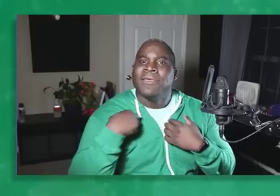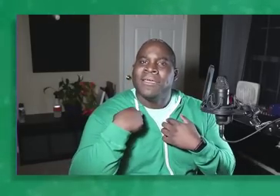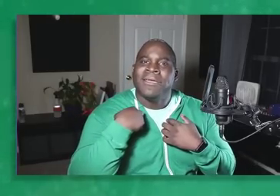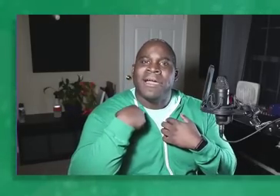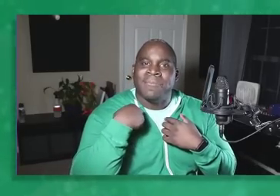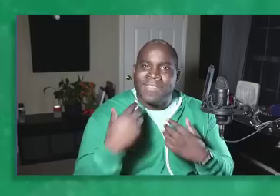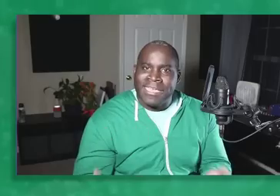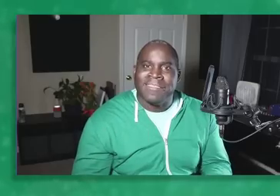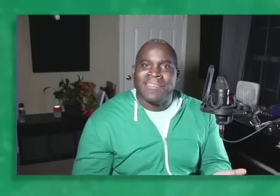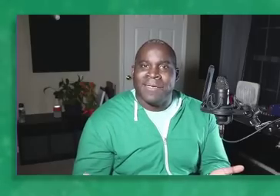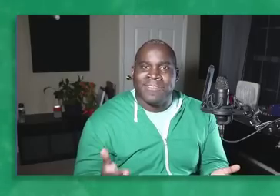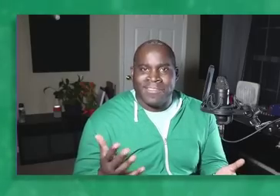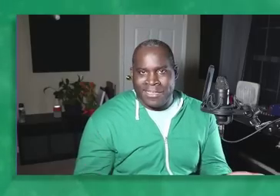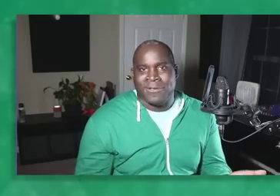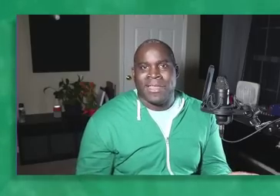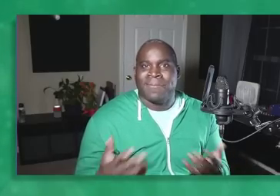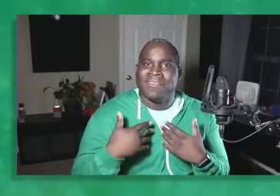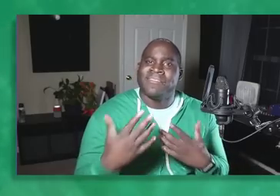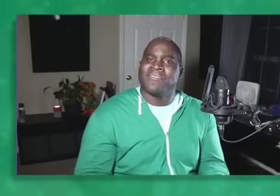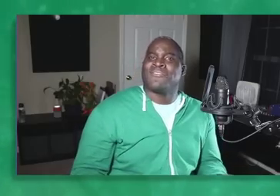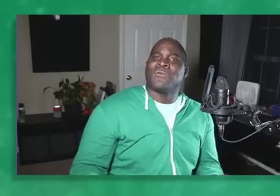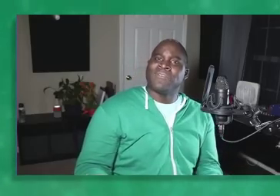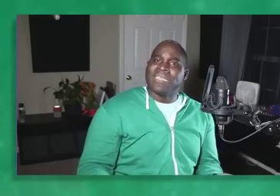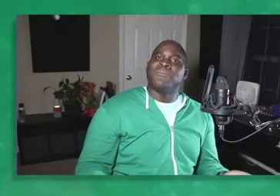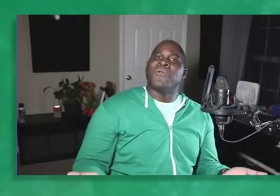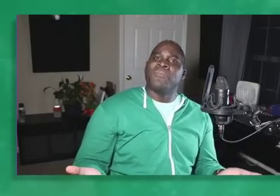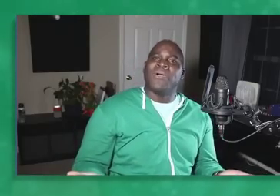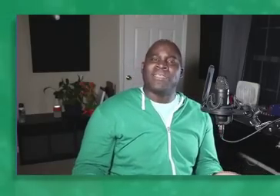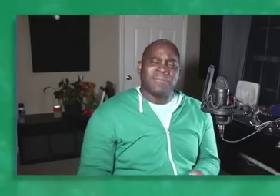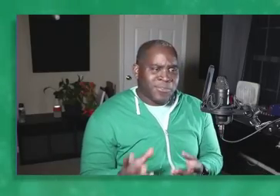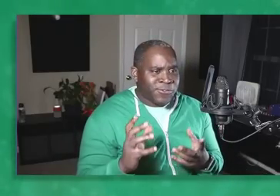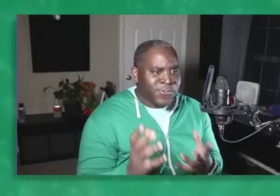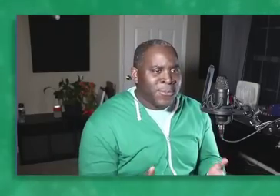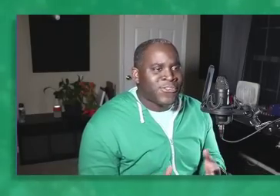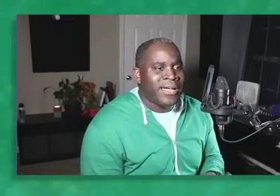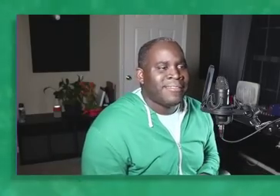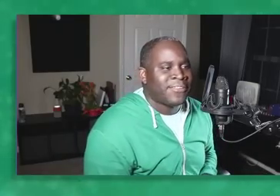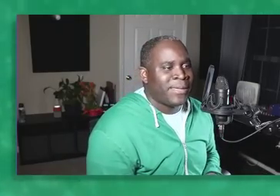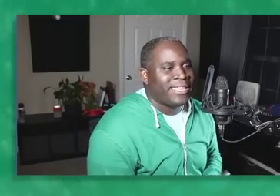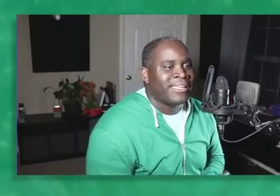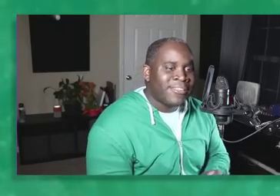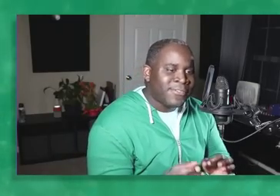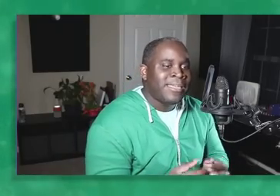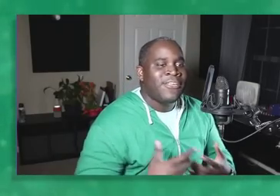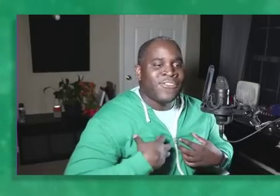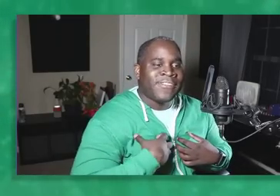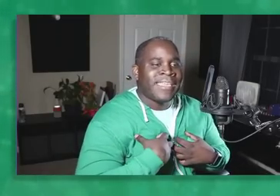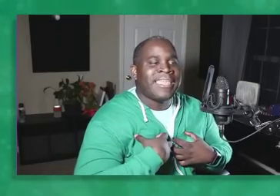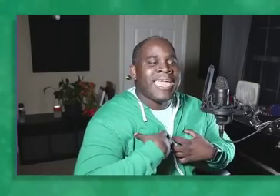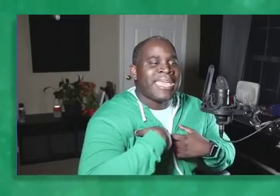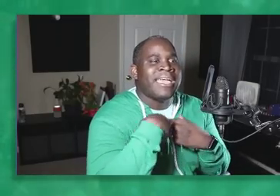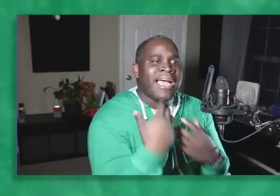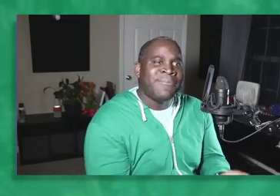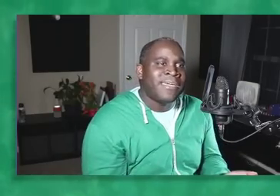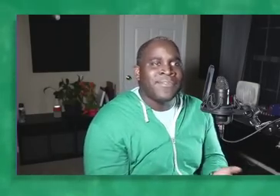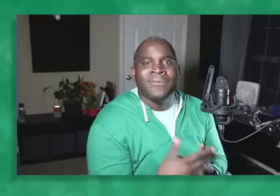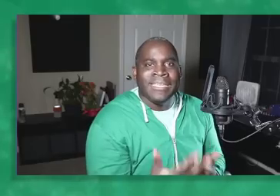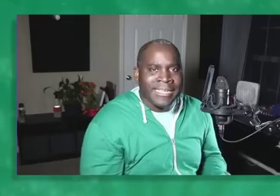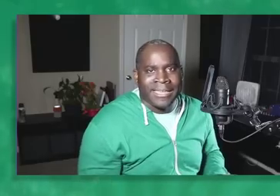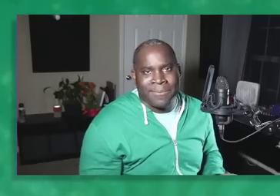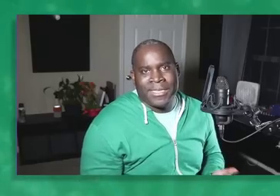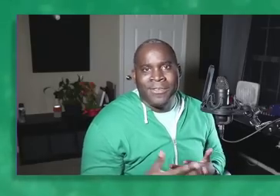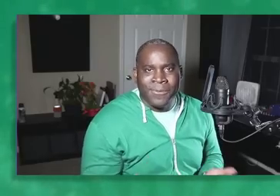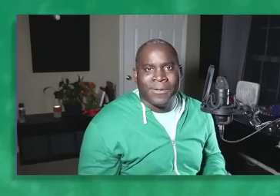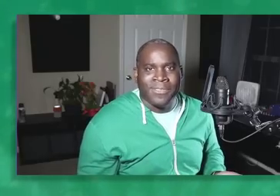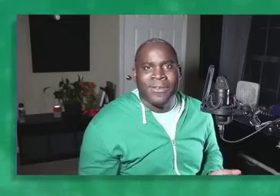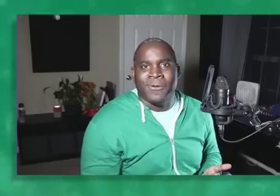C-A-L-L-U-M. I'm taking the time to say your name because this is sort of like an important point. There's so much context behind it, because she's saying, like, hey, I'm deaf. You don't need